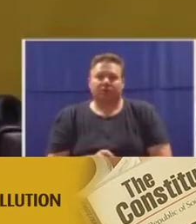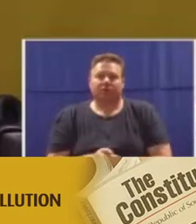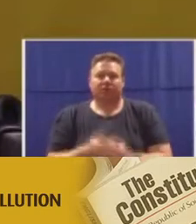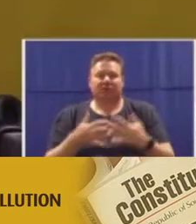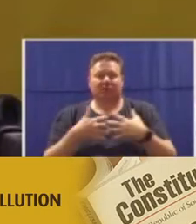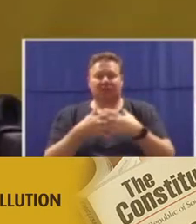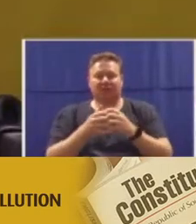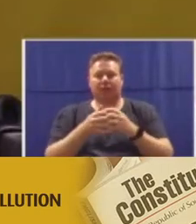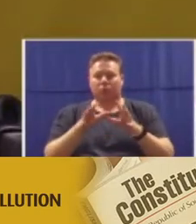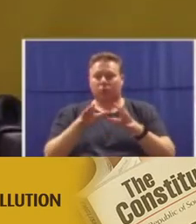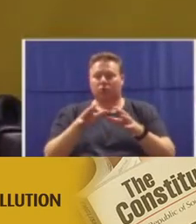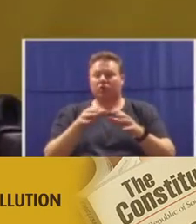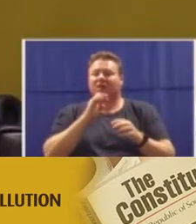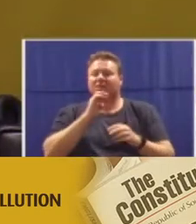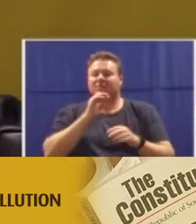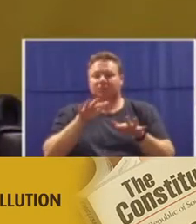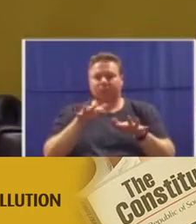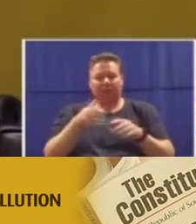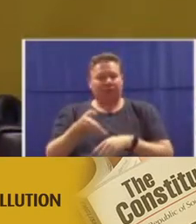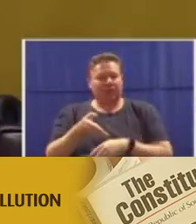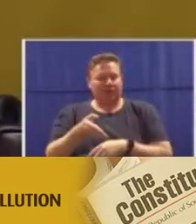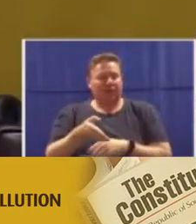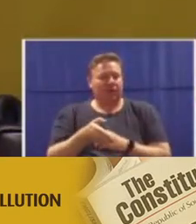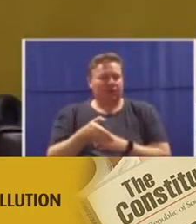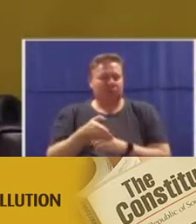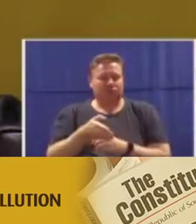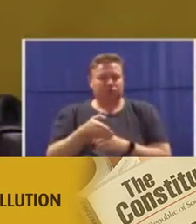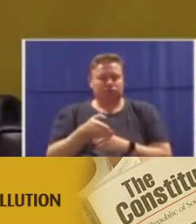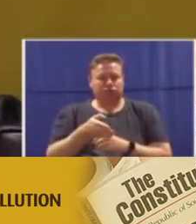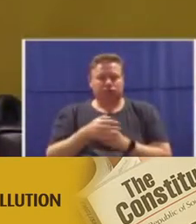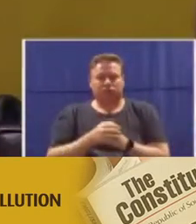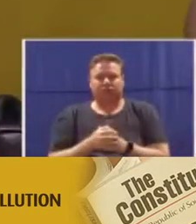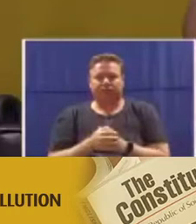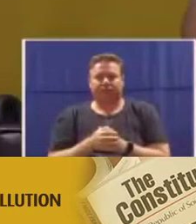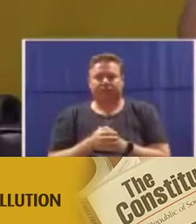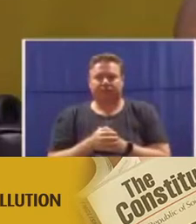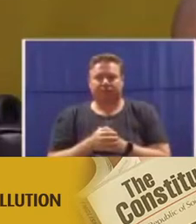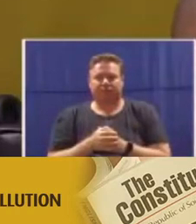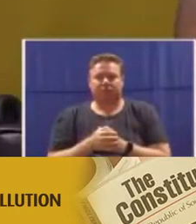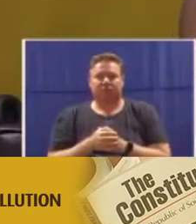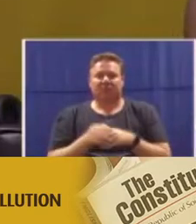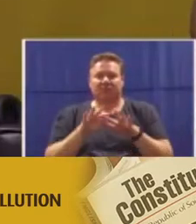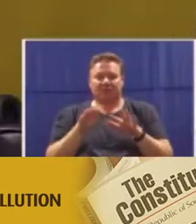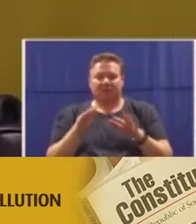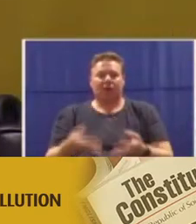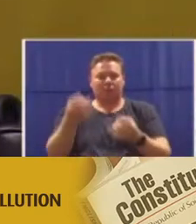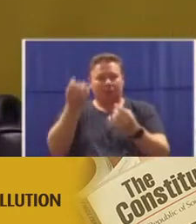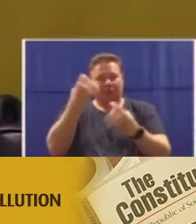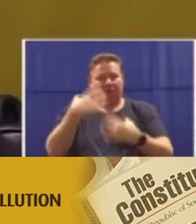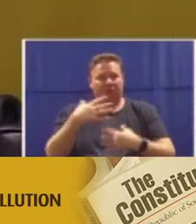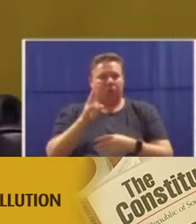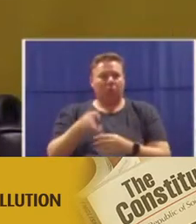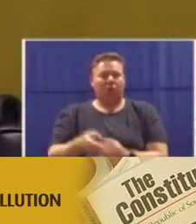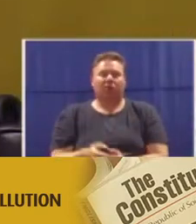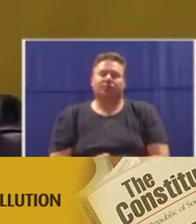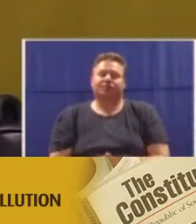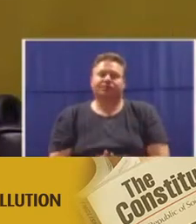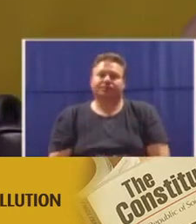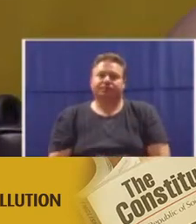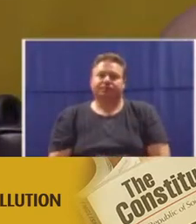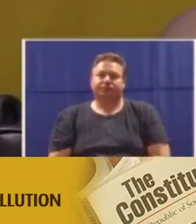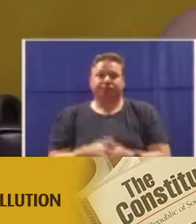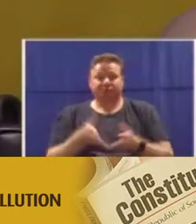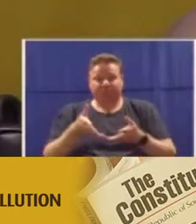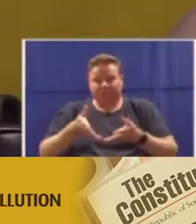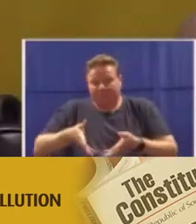the table to confirm that we have the requisite number of members physically present in the chamber and on the virtual platform to